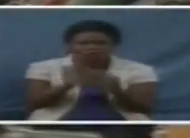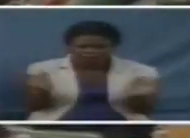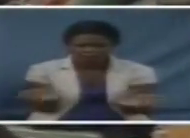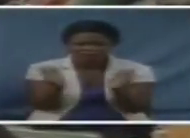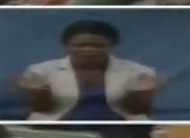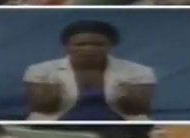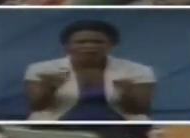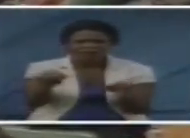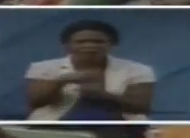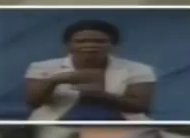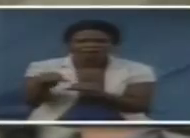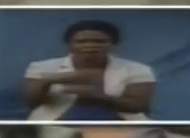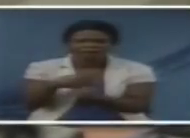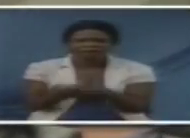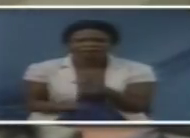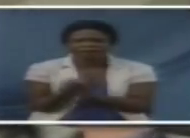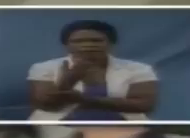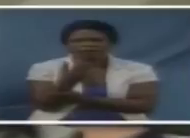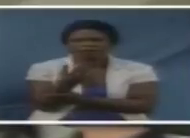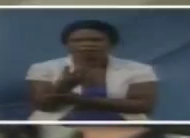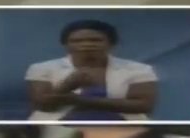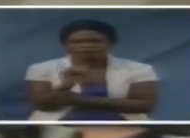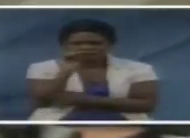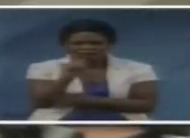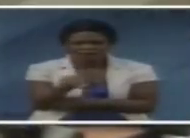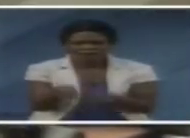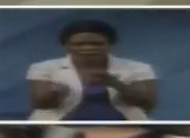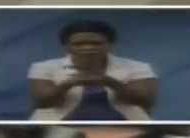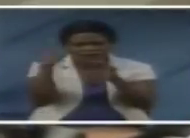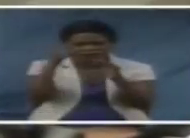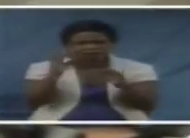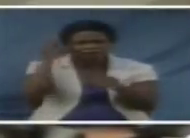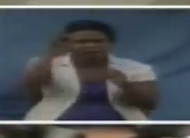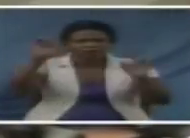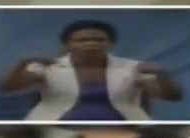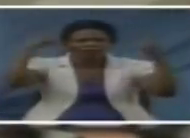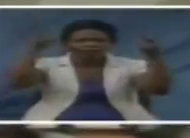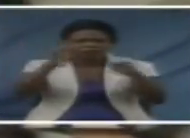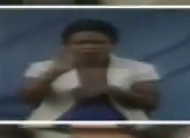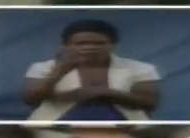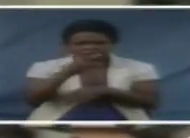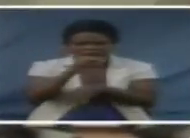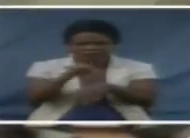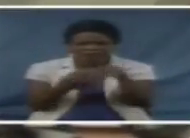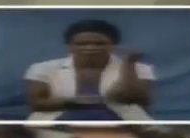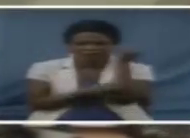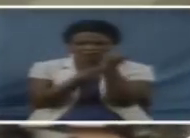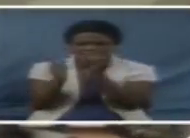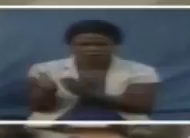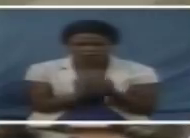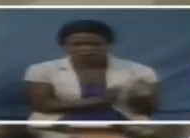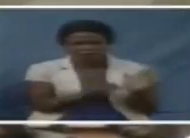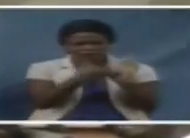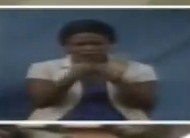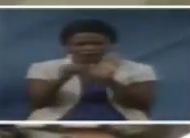a critical role in promoting inclusive growth and laying a foundation for future prosperity. The 7th